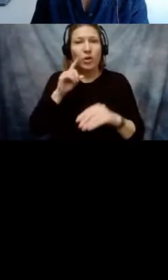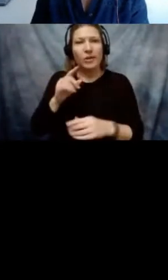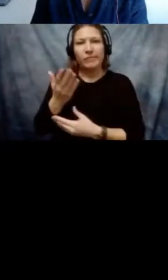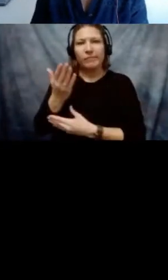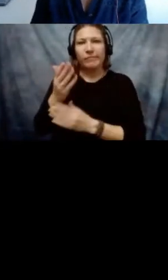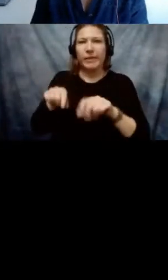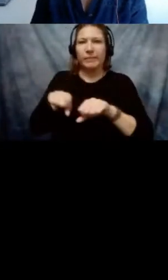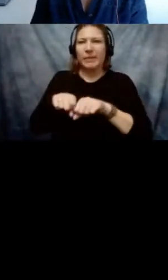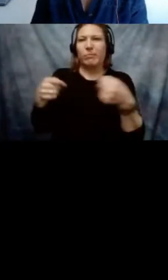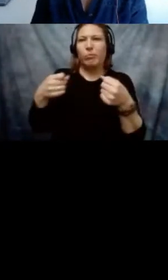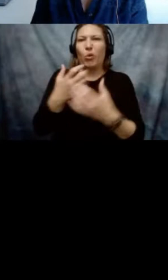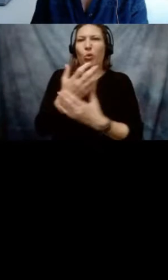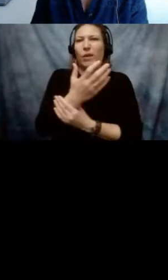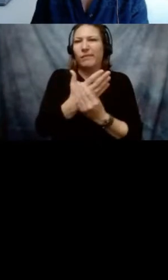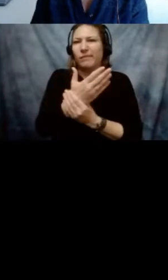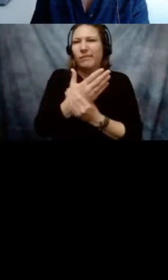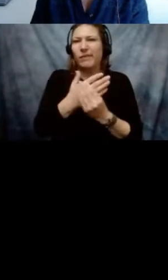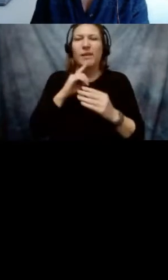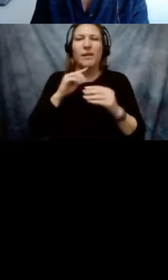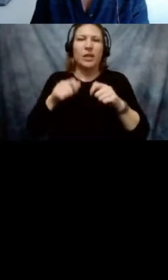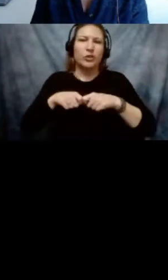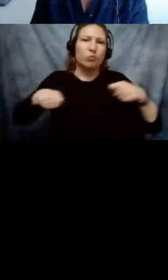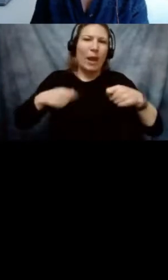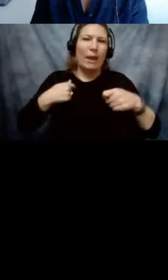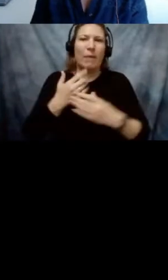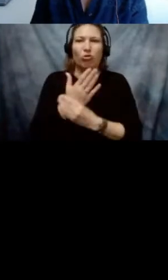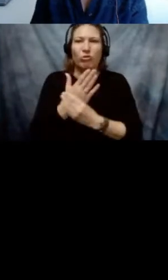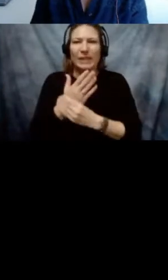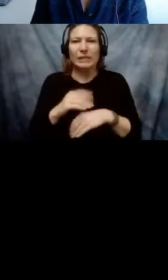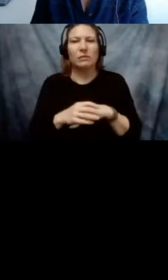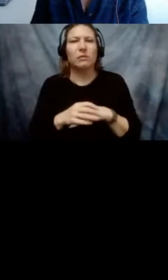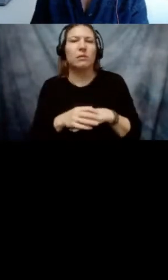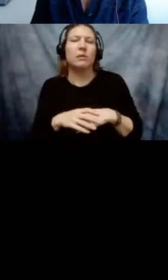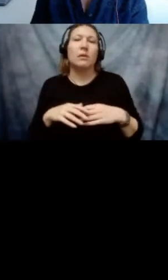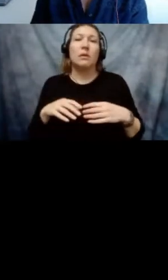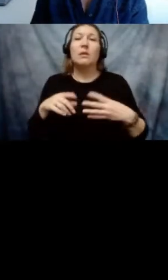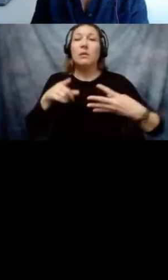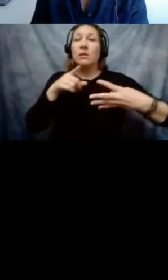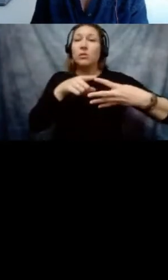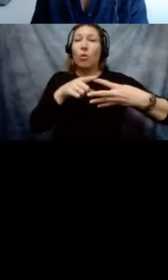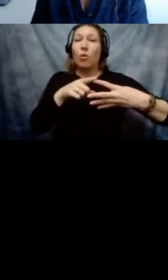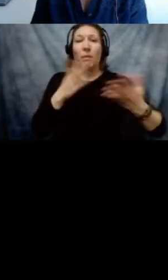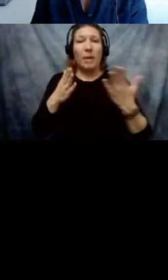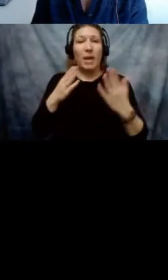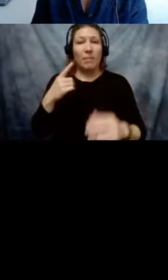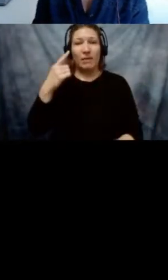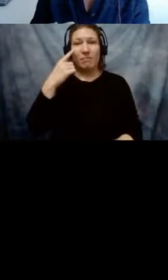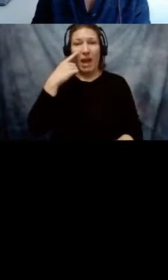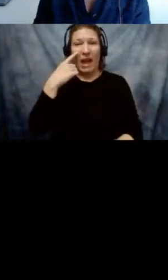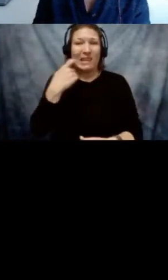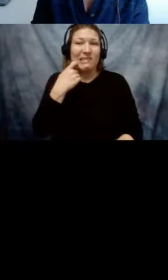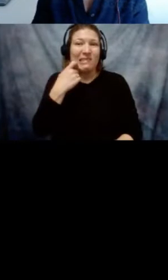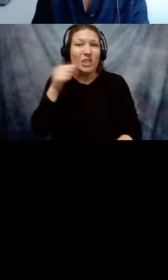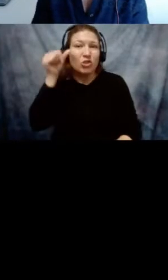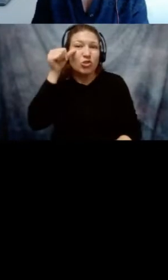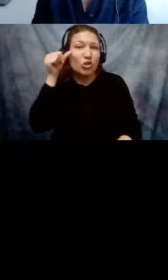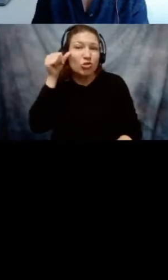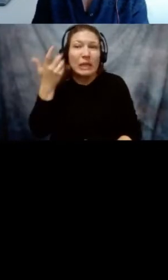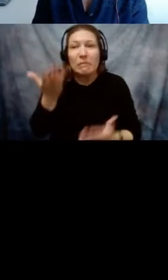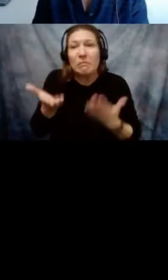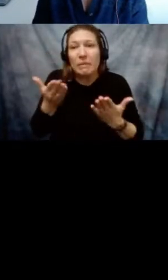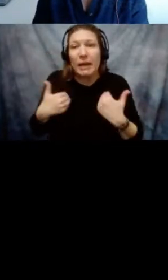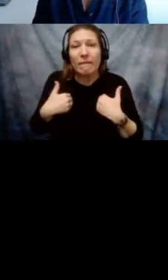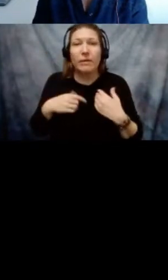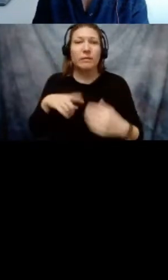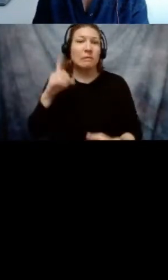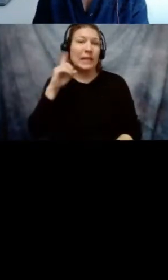or wrist. We could also have a visual impairment due to eye surgery, hearing impairment due to head